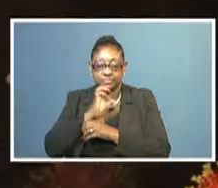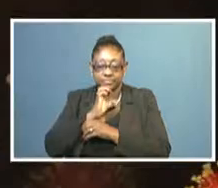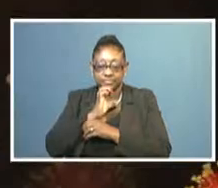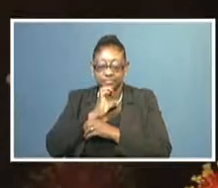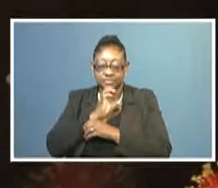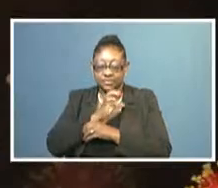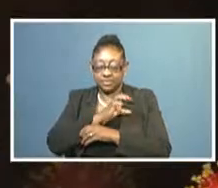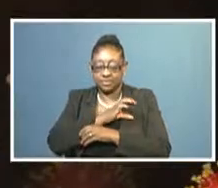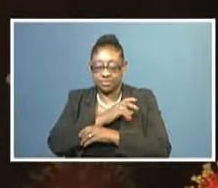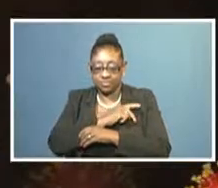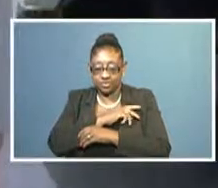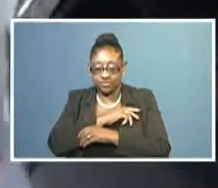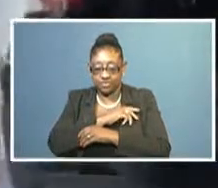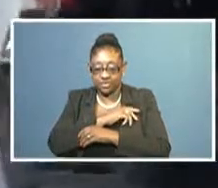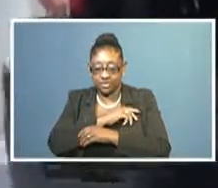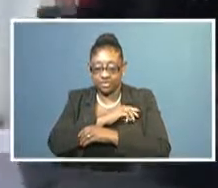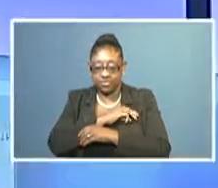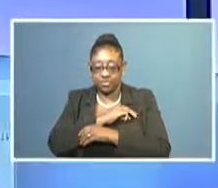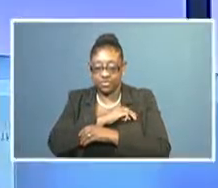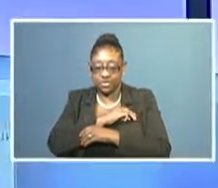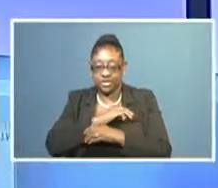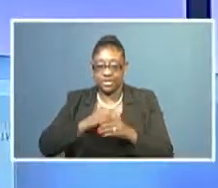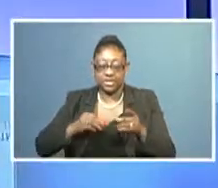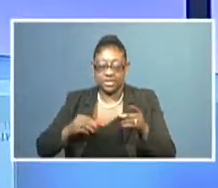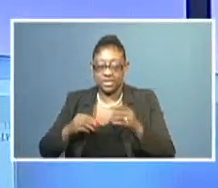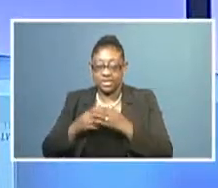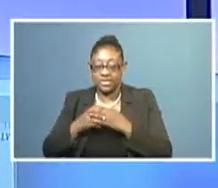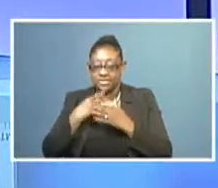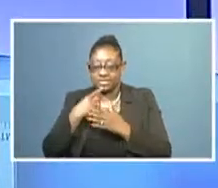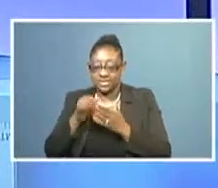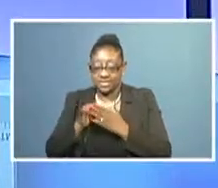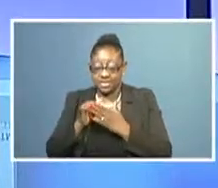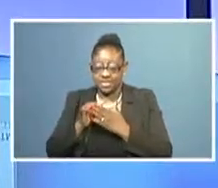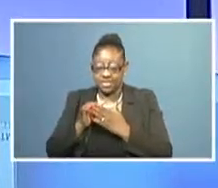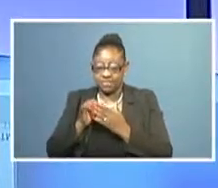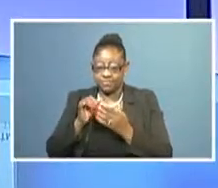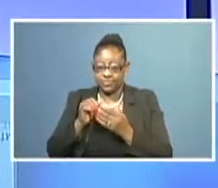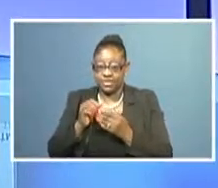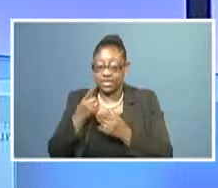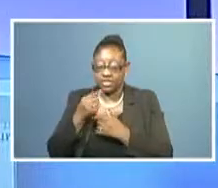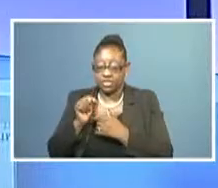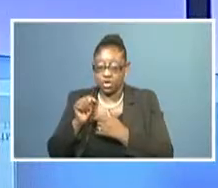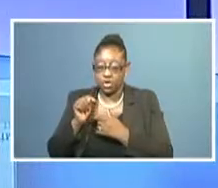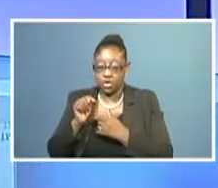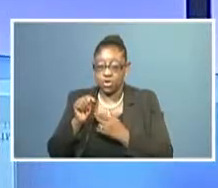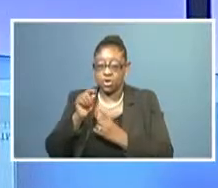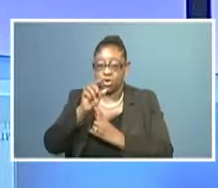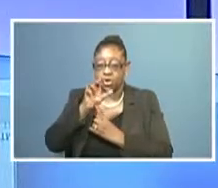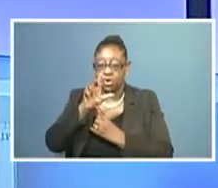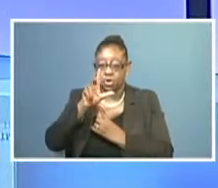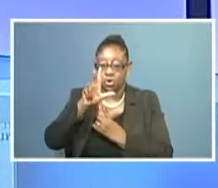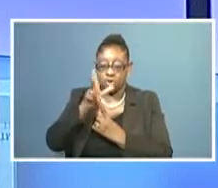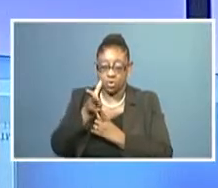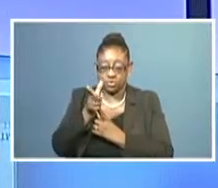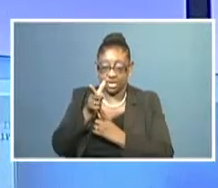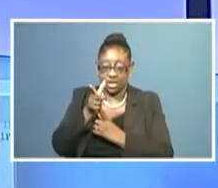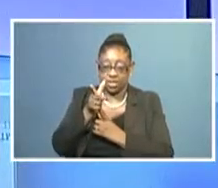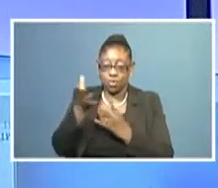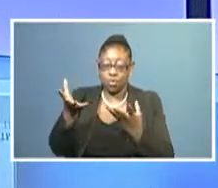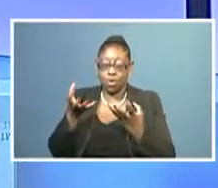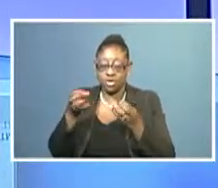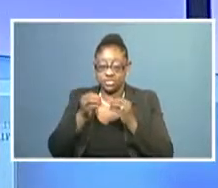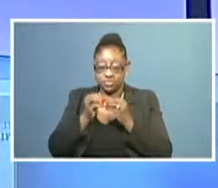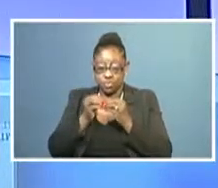Murphy, ZNS Network News. Meantime, the hotel sector expected to yield even more guests now that the